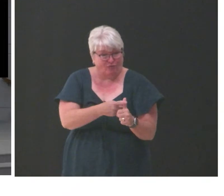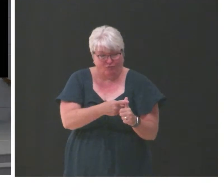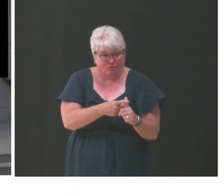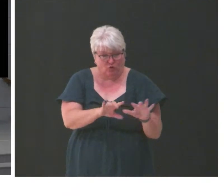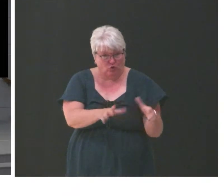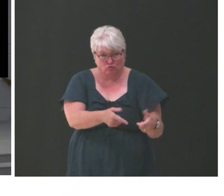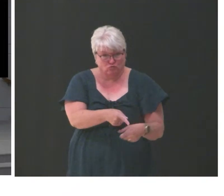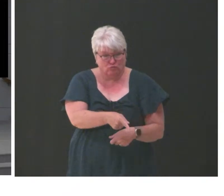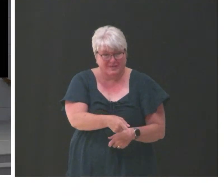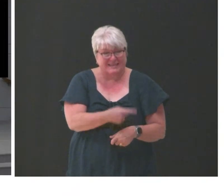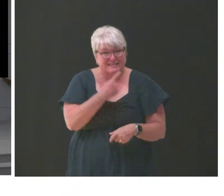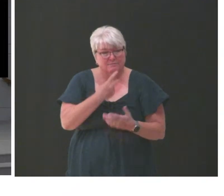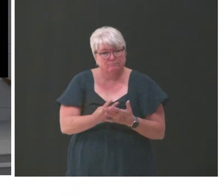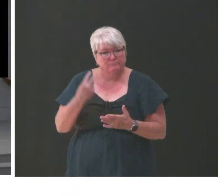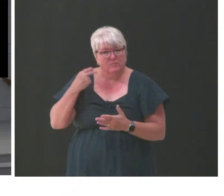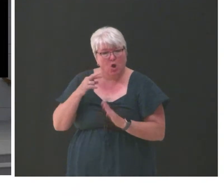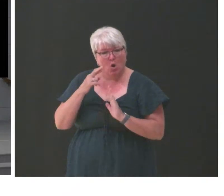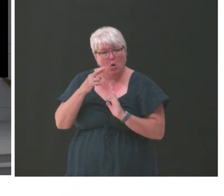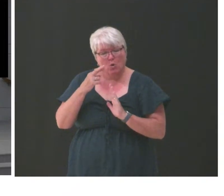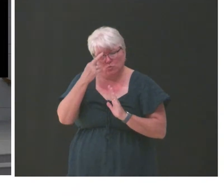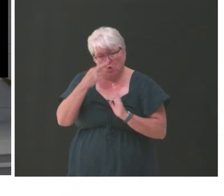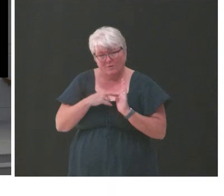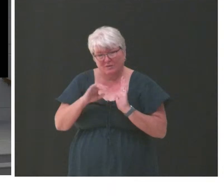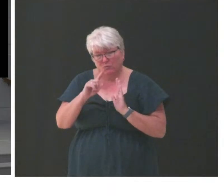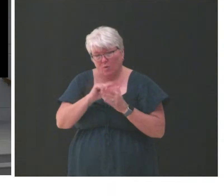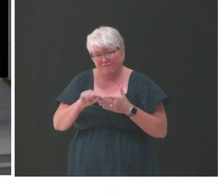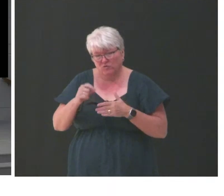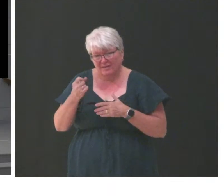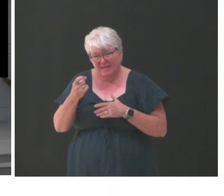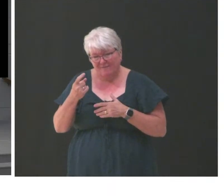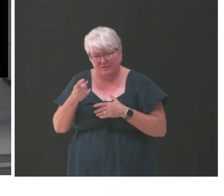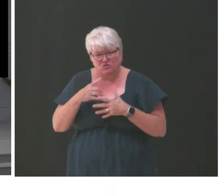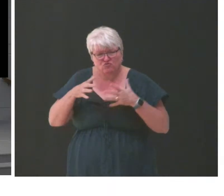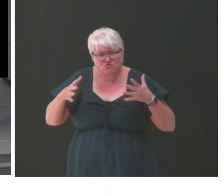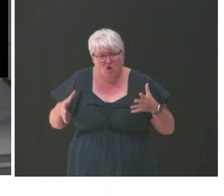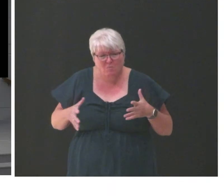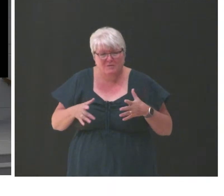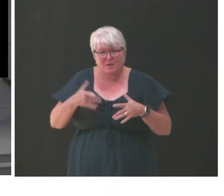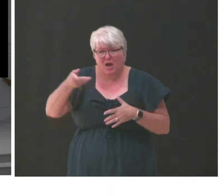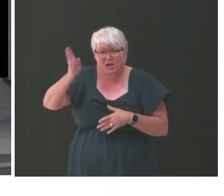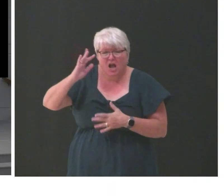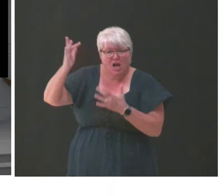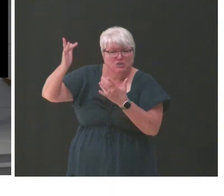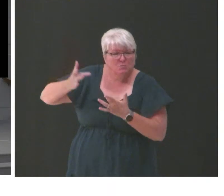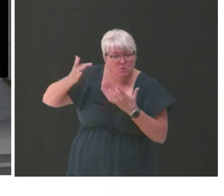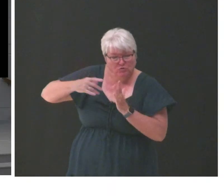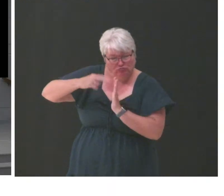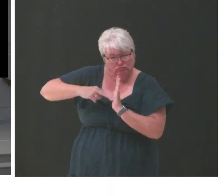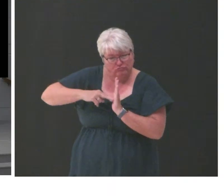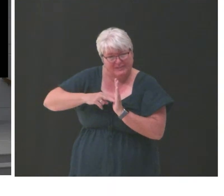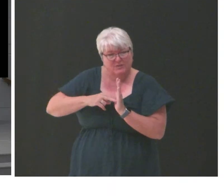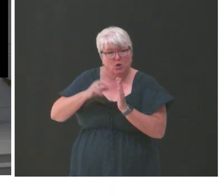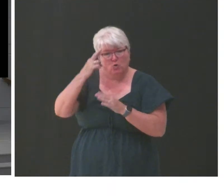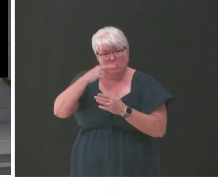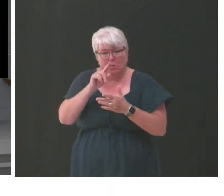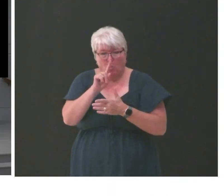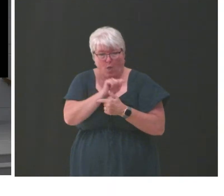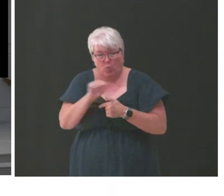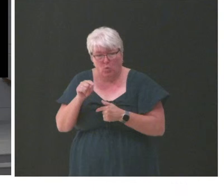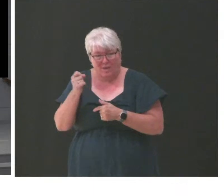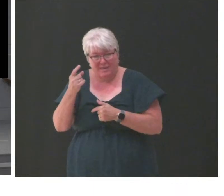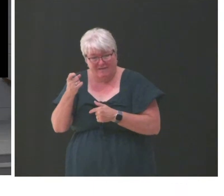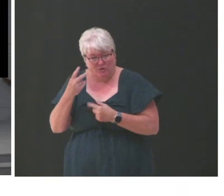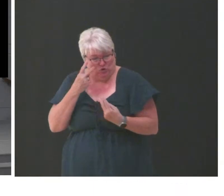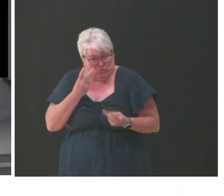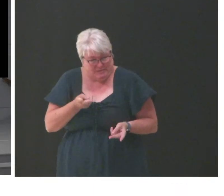therefore, he's referencing back to Romans 1 through 11. There's so much there about what God's mercy is. So if you want to read it, go back and read Romans 1 through 11,